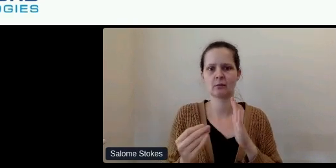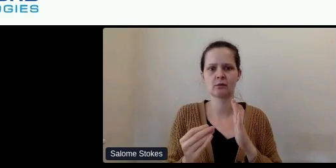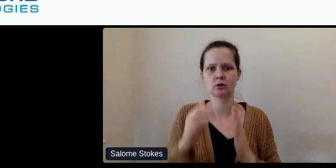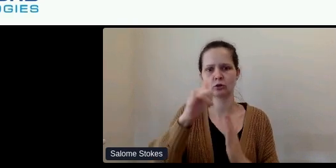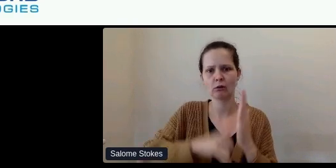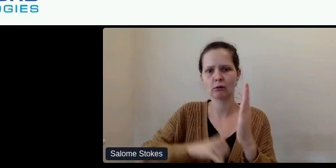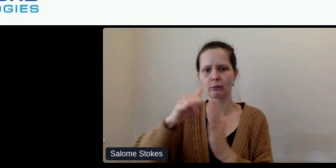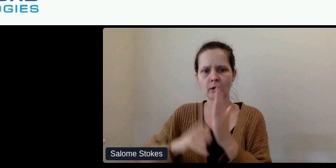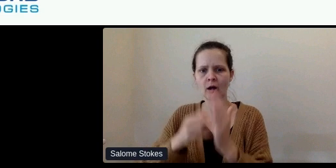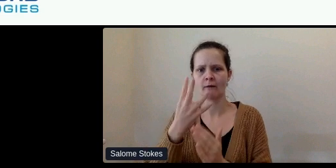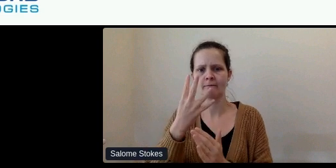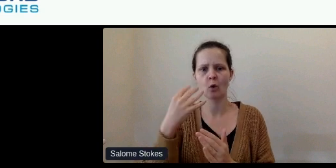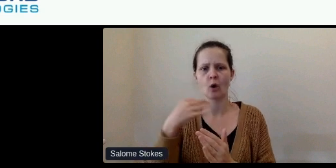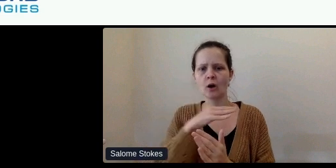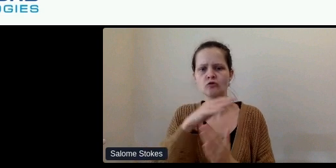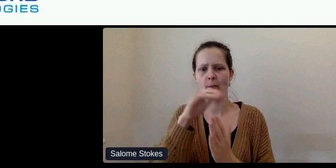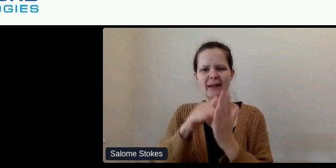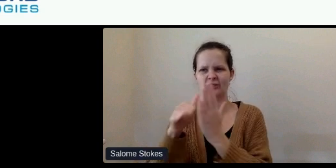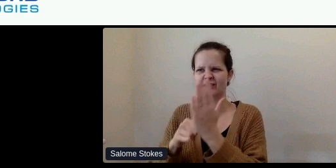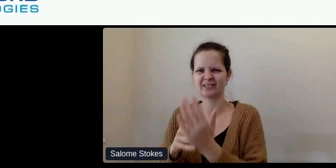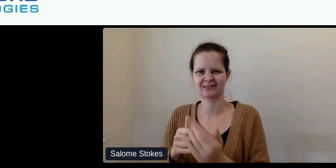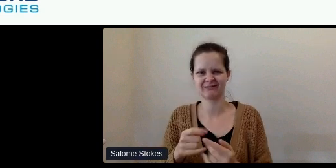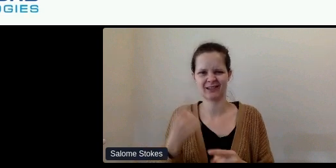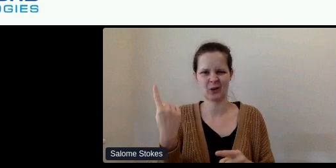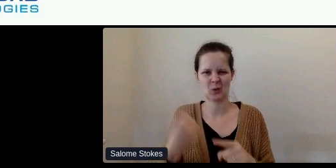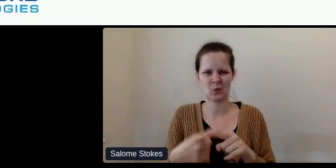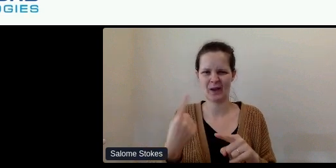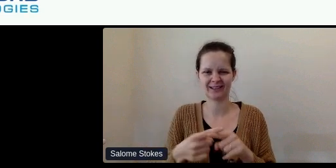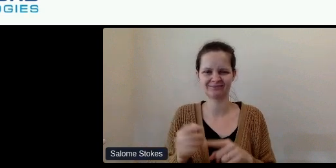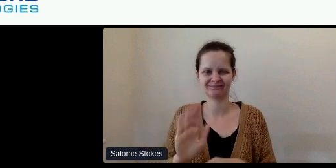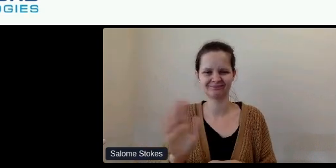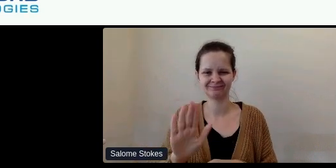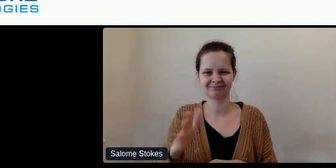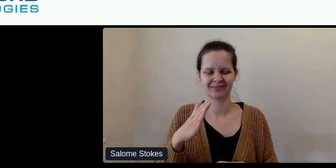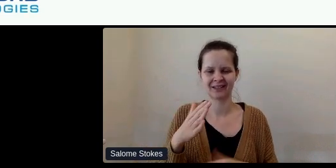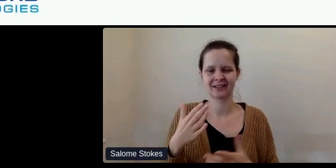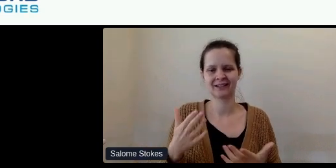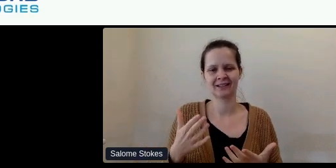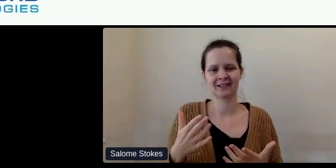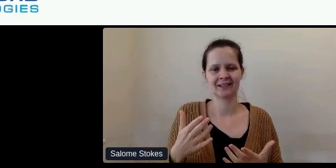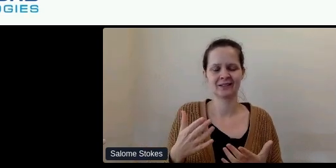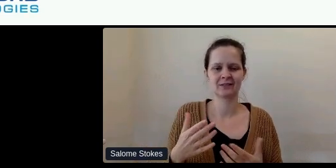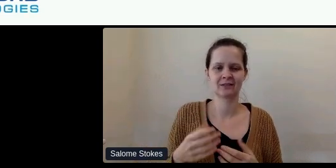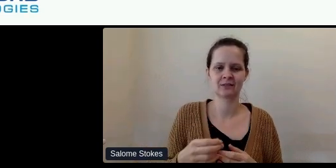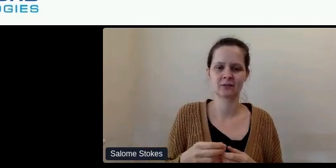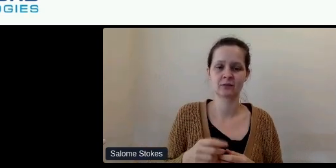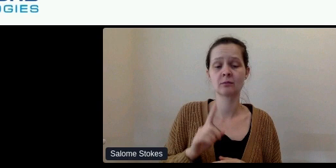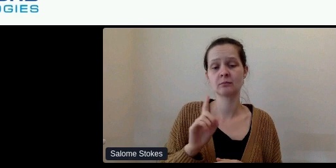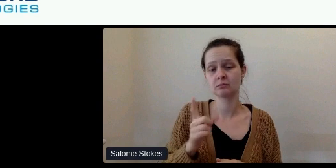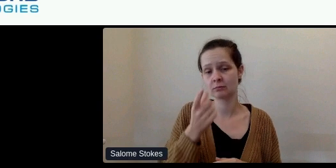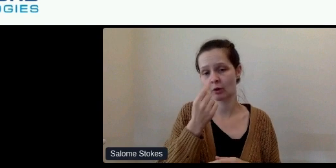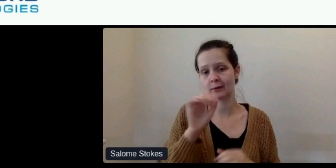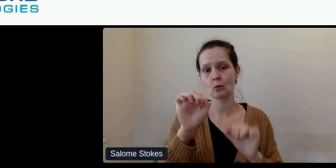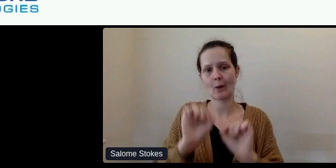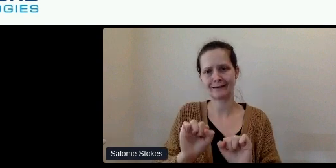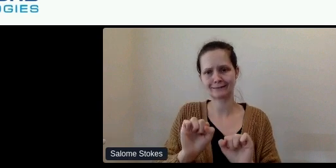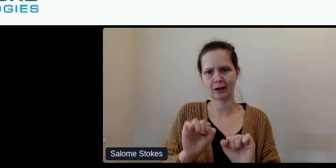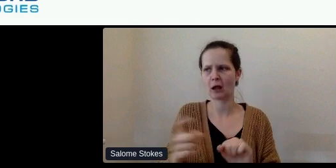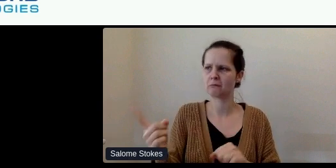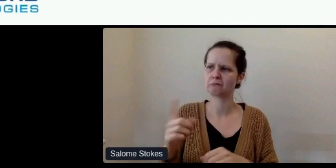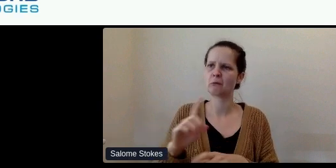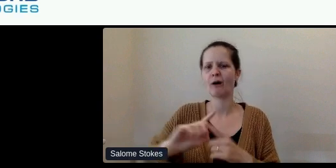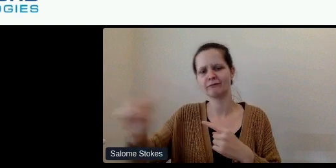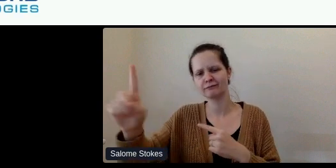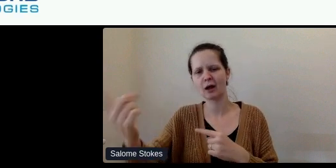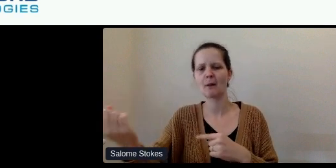get through it in the hour or 2 that you have to do it. So you might want to save it for later. Alternatively, you may want